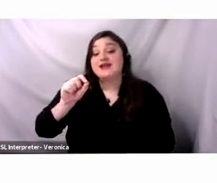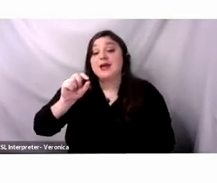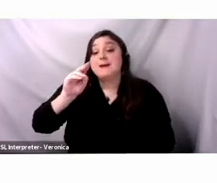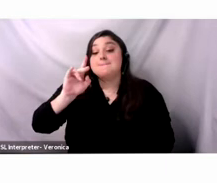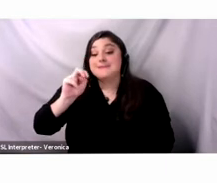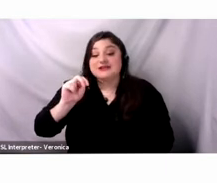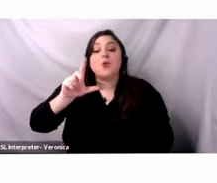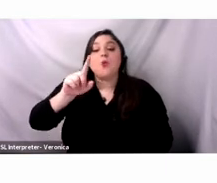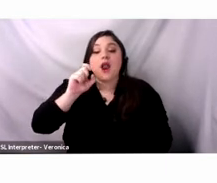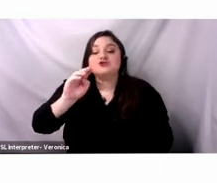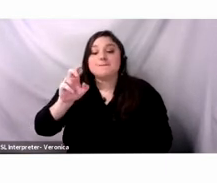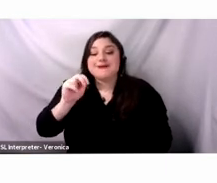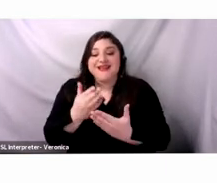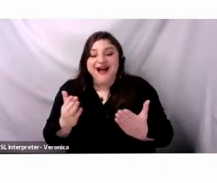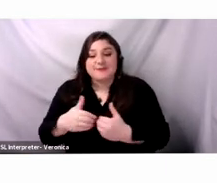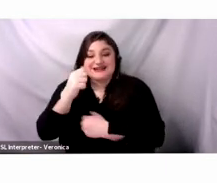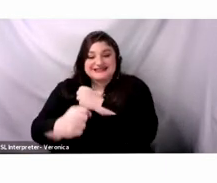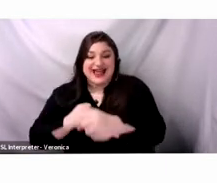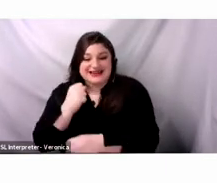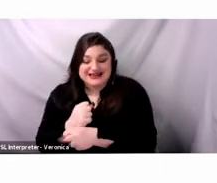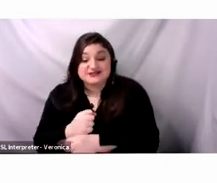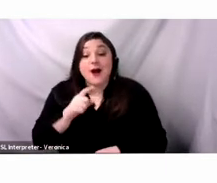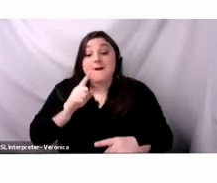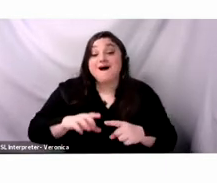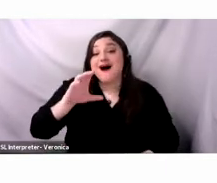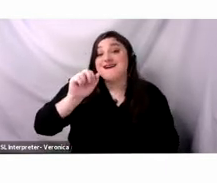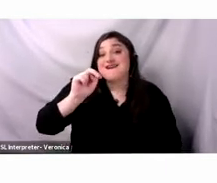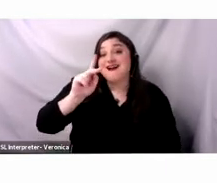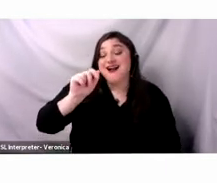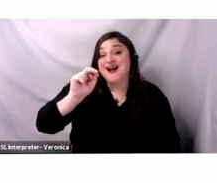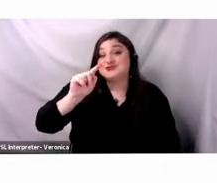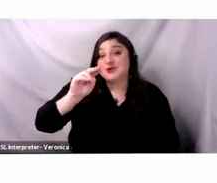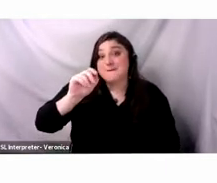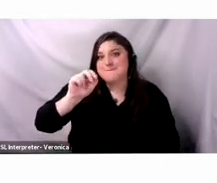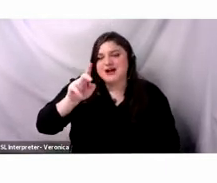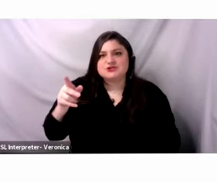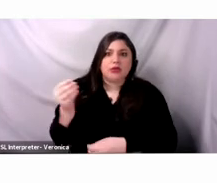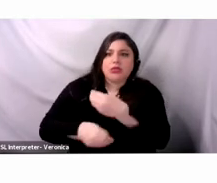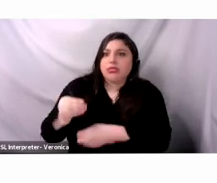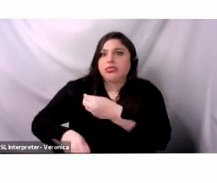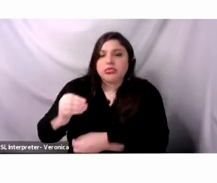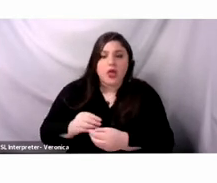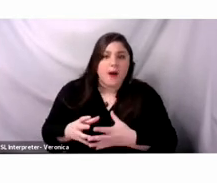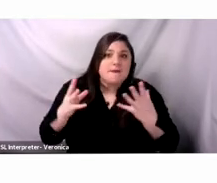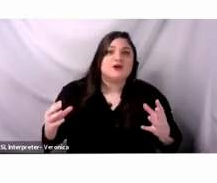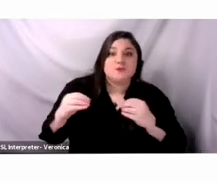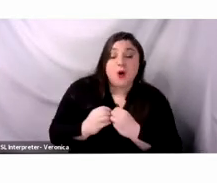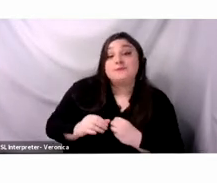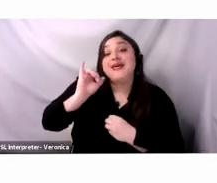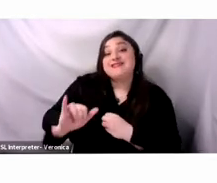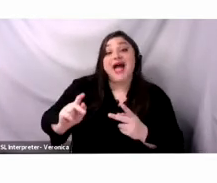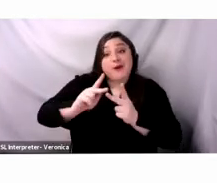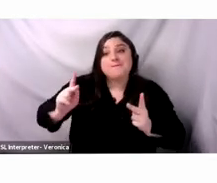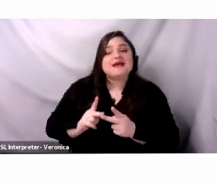million items every 4 months. Consumato is also a model of sustainability because it is not simply a place to buy clothing. On